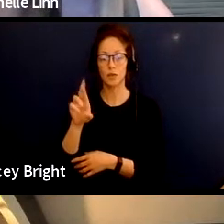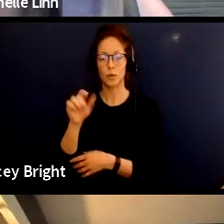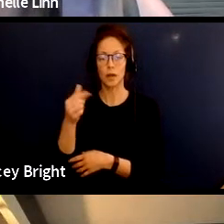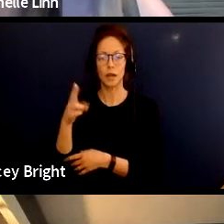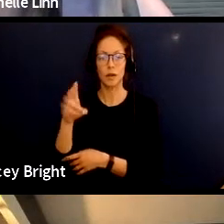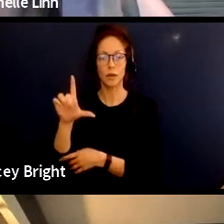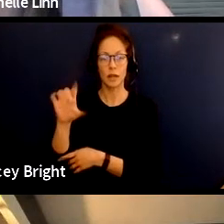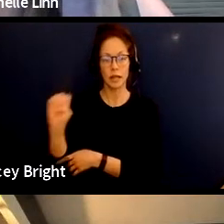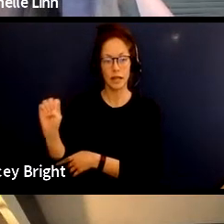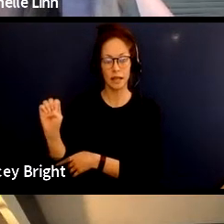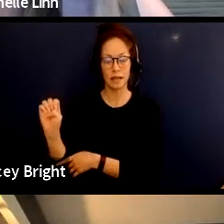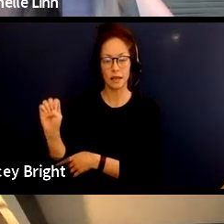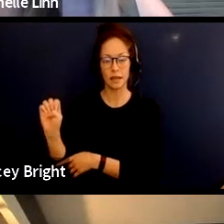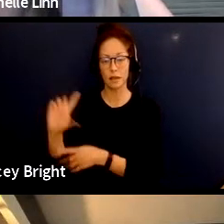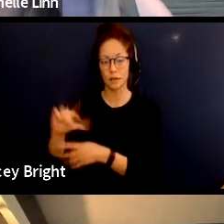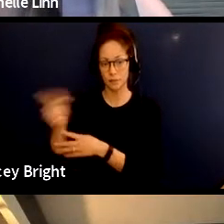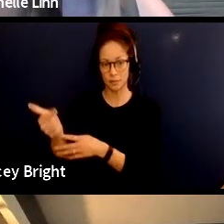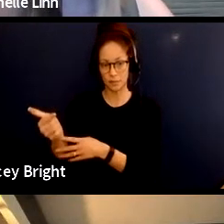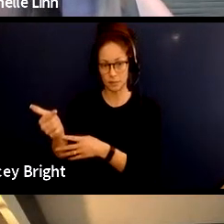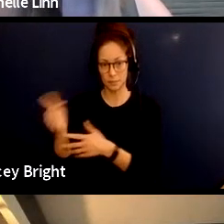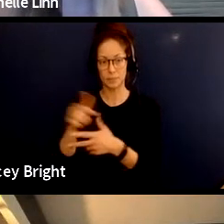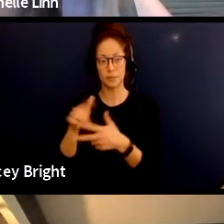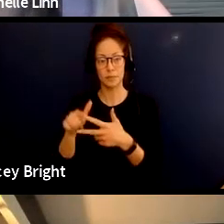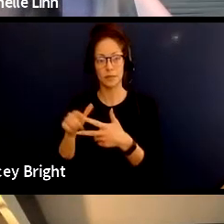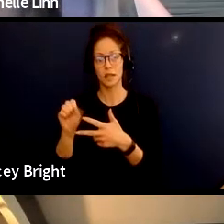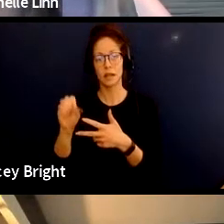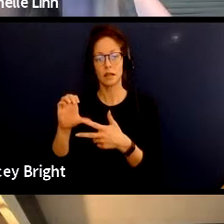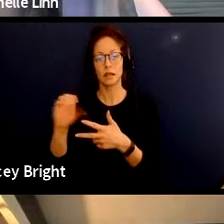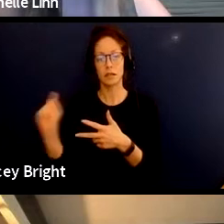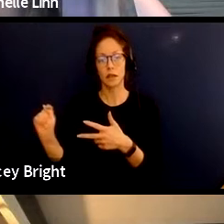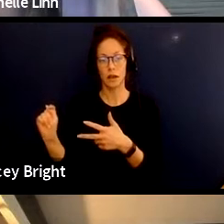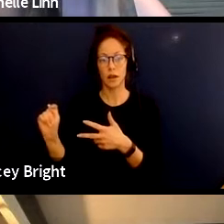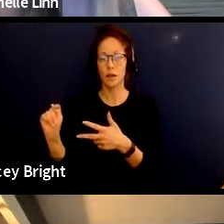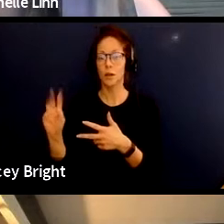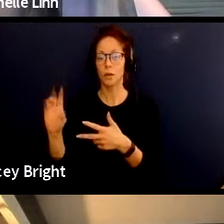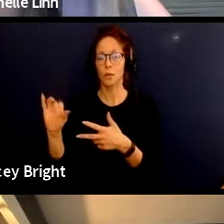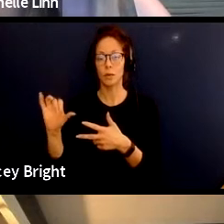next, and then Scott Wilson is on deck.